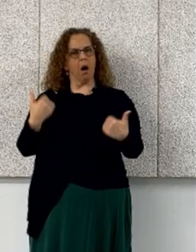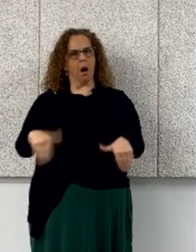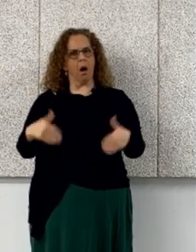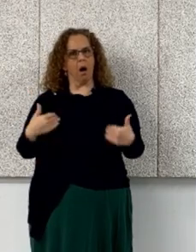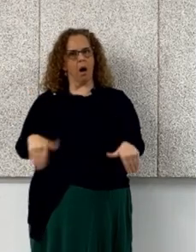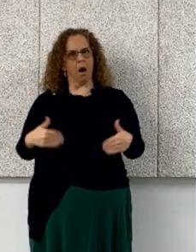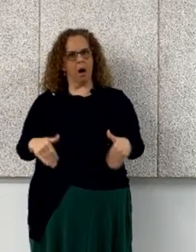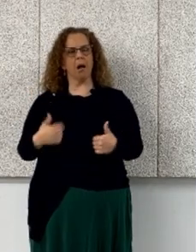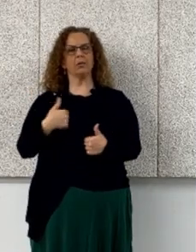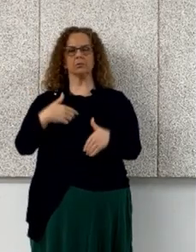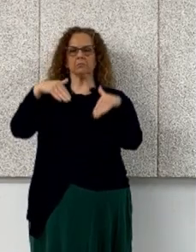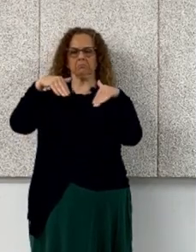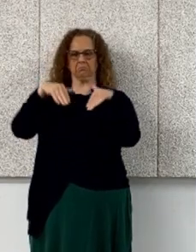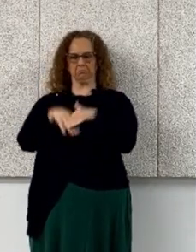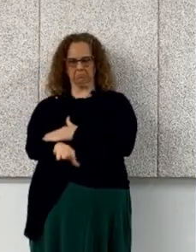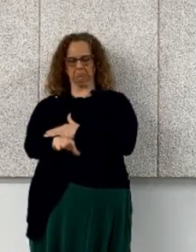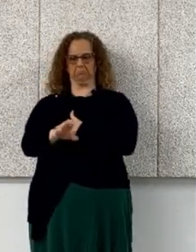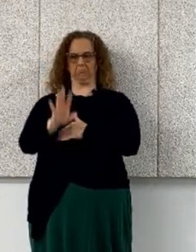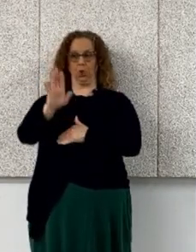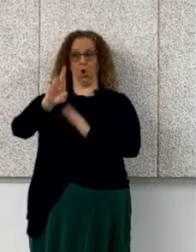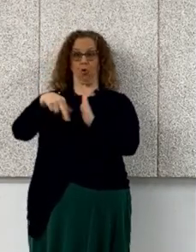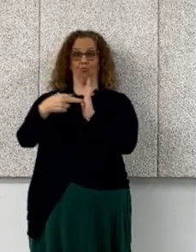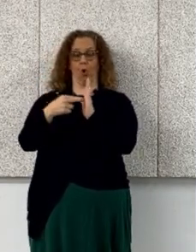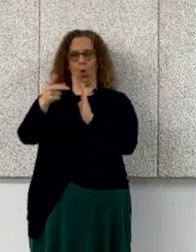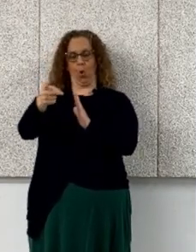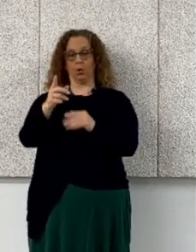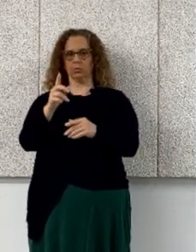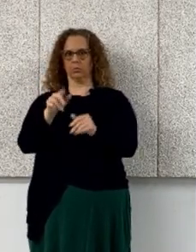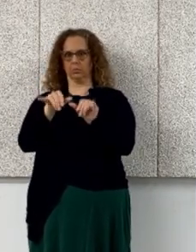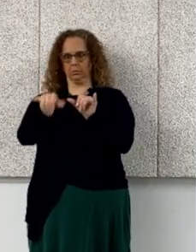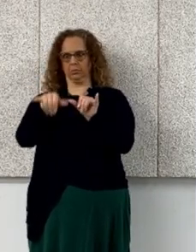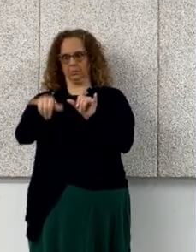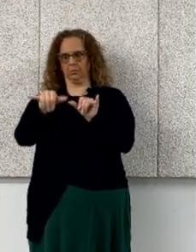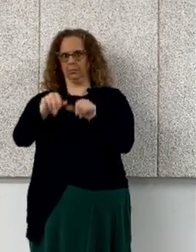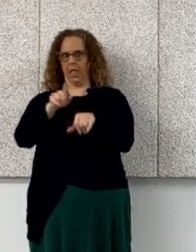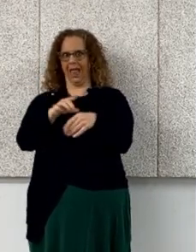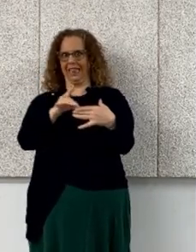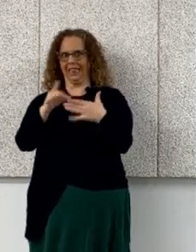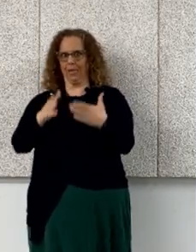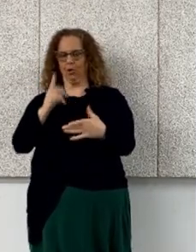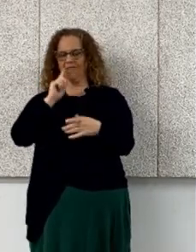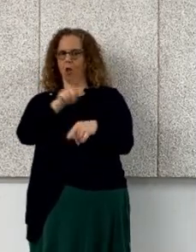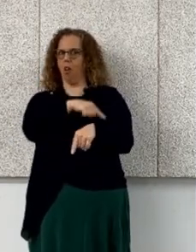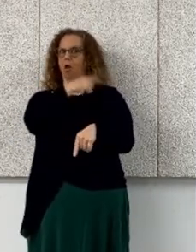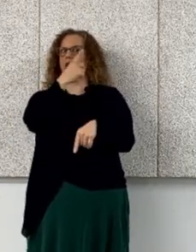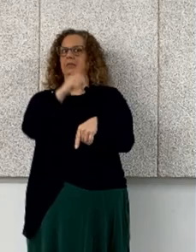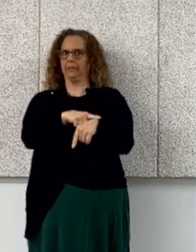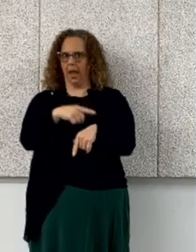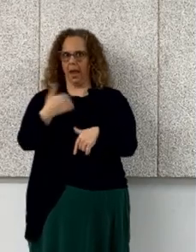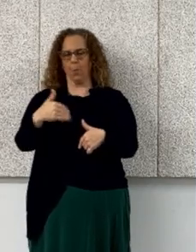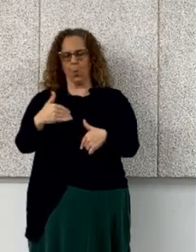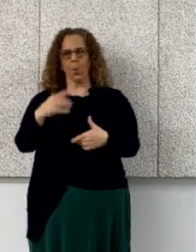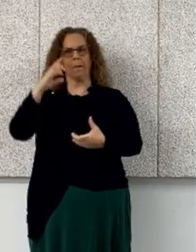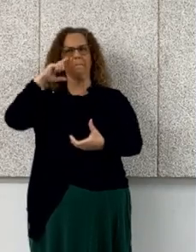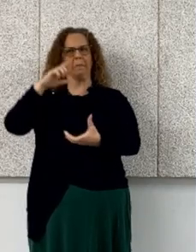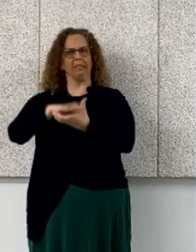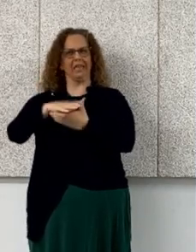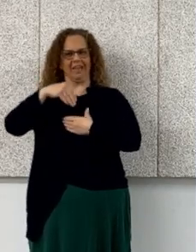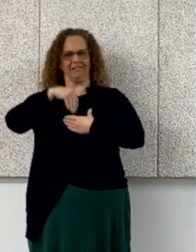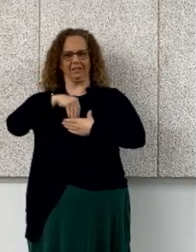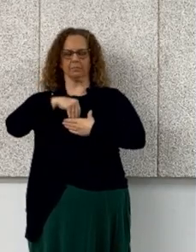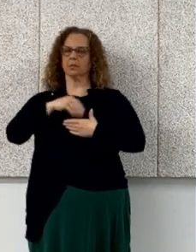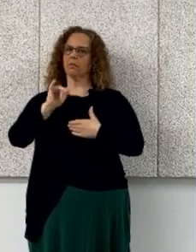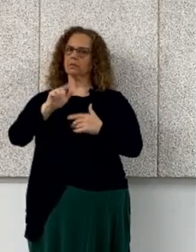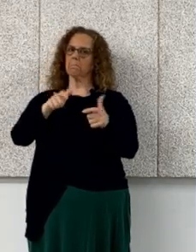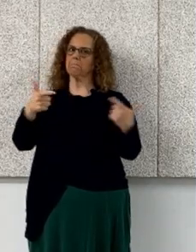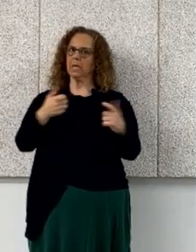role, especially after a long-term leader, having that sense of confidence and having people believe in you is such a big part